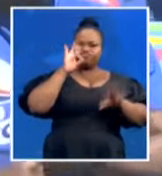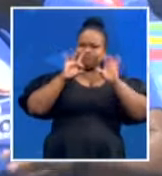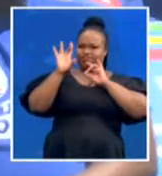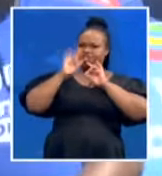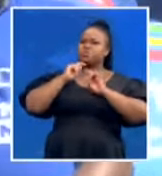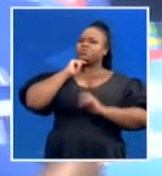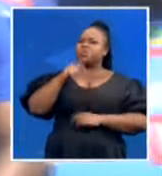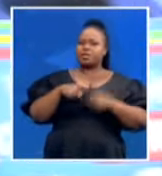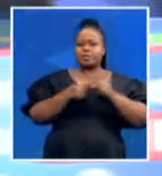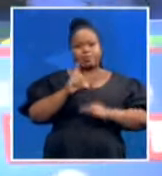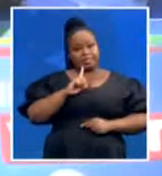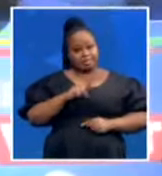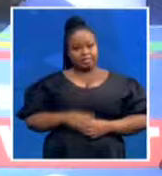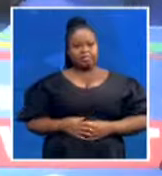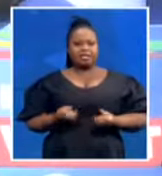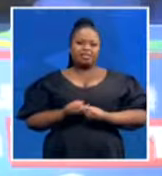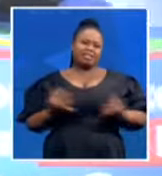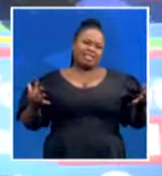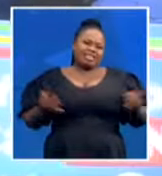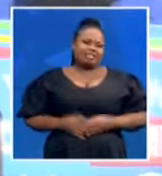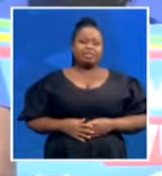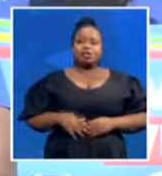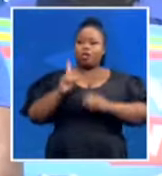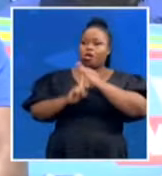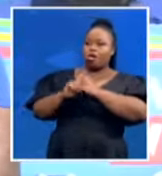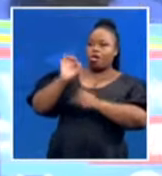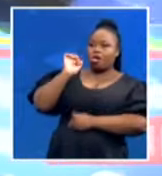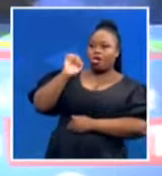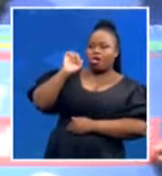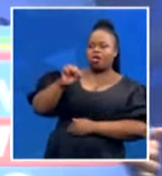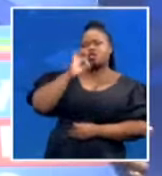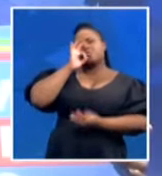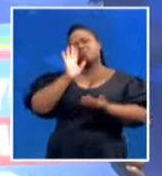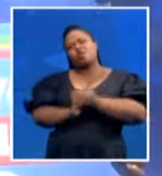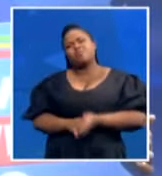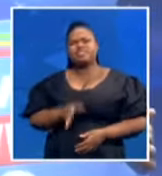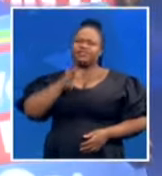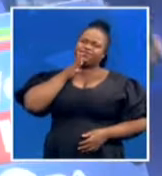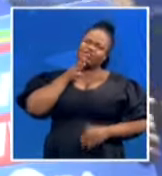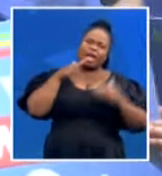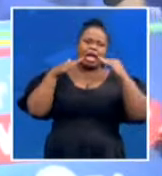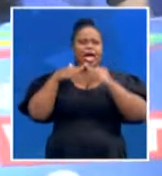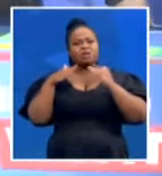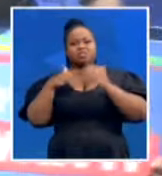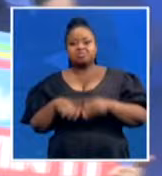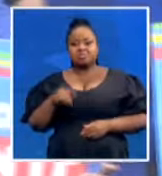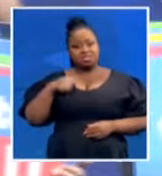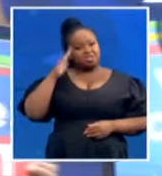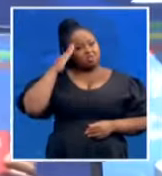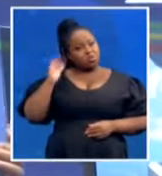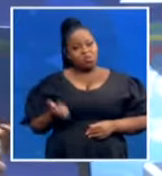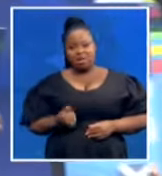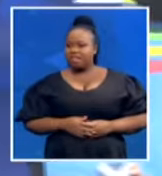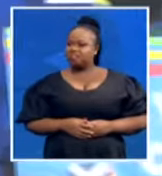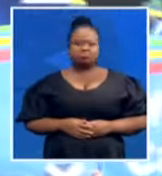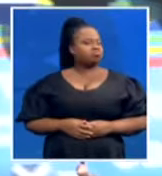will knock on your door. They will promise you a million houses, knowing very well that they will not deliver them, like